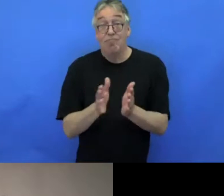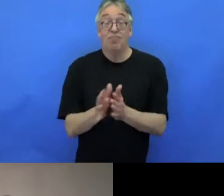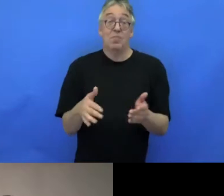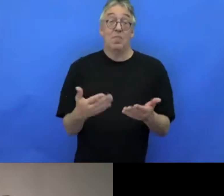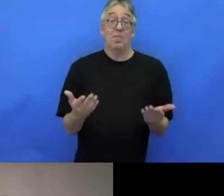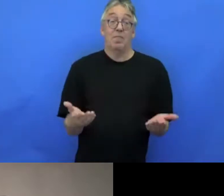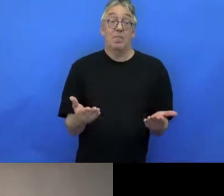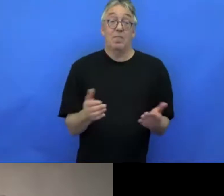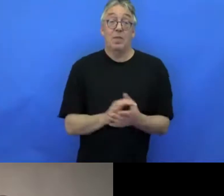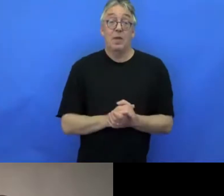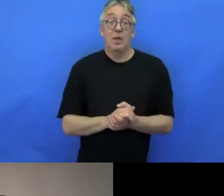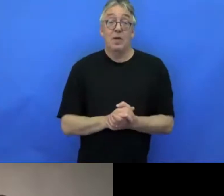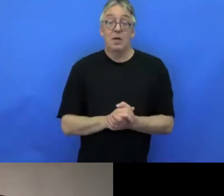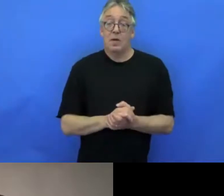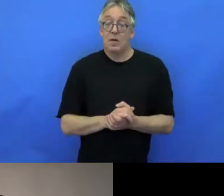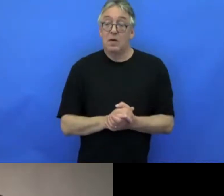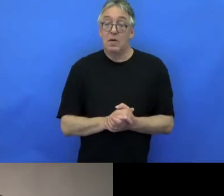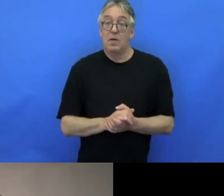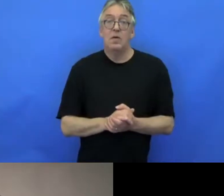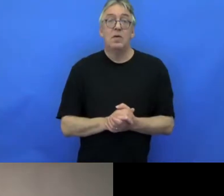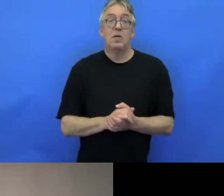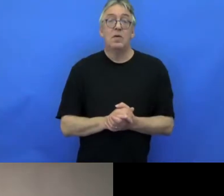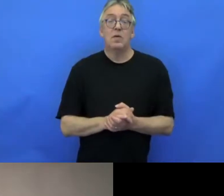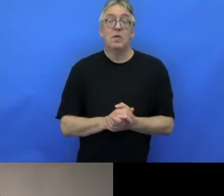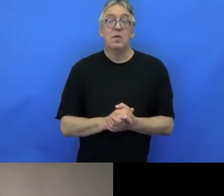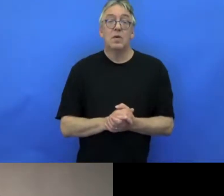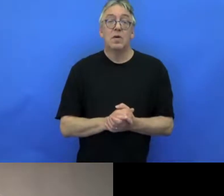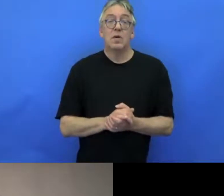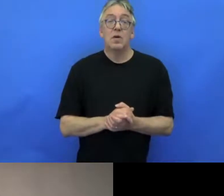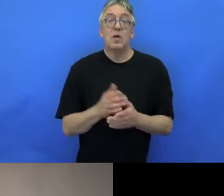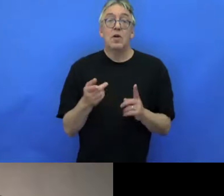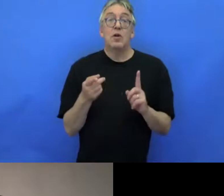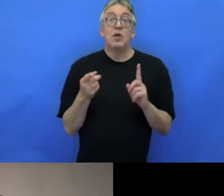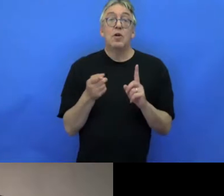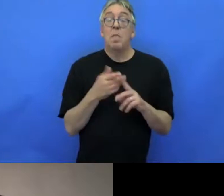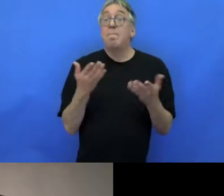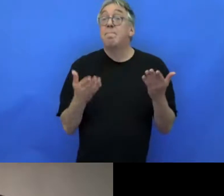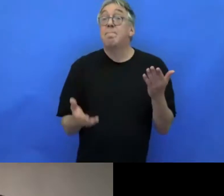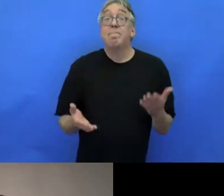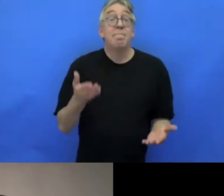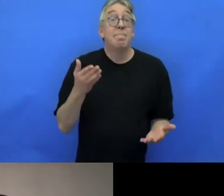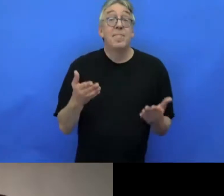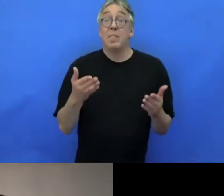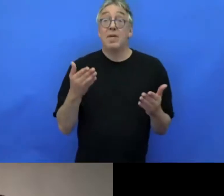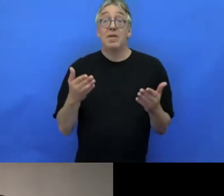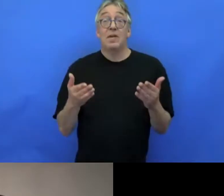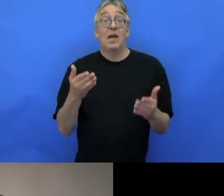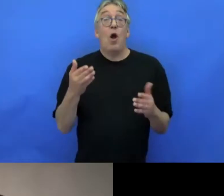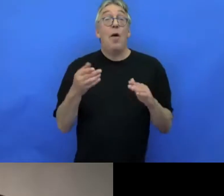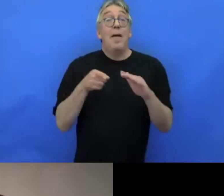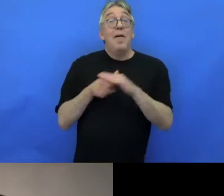specific harm incurred by persons with disabilities through the use of certain ordnance, inaccessible evacuation